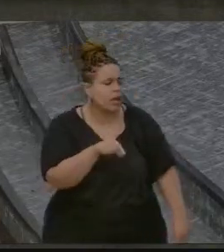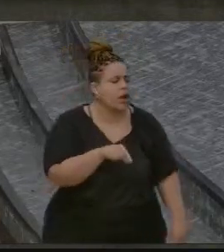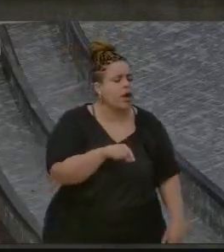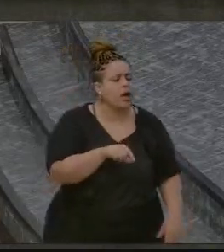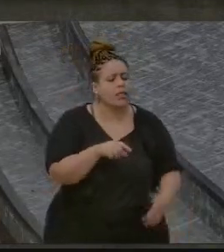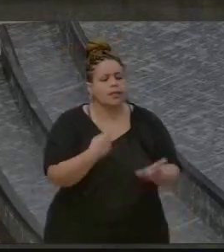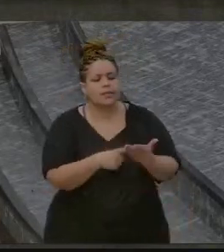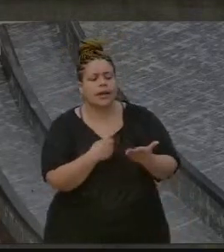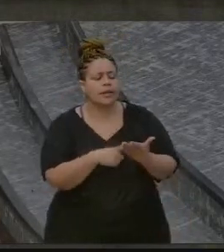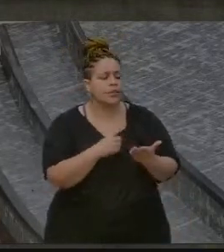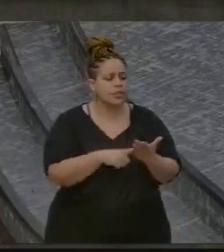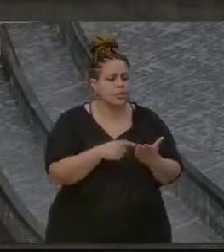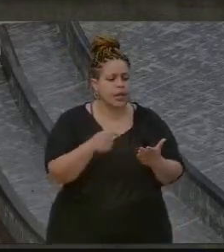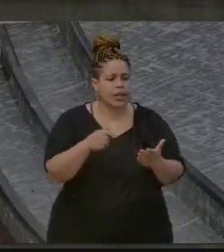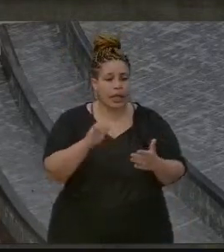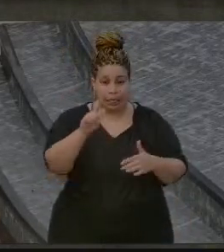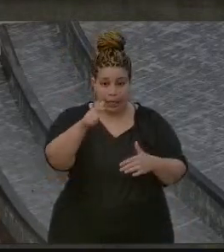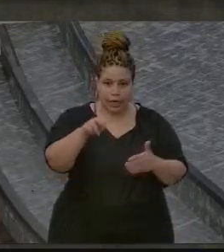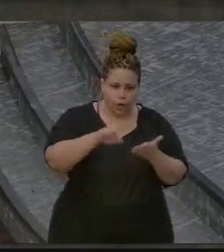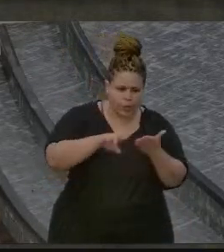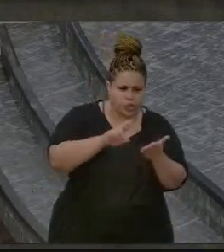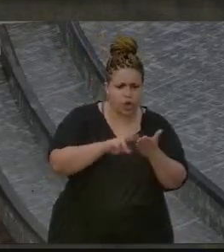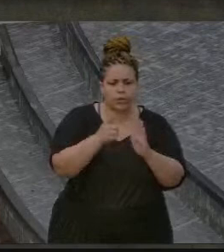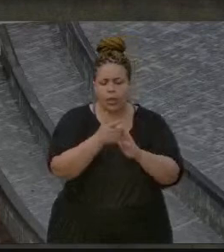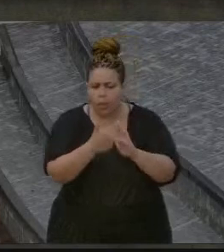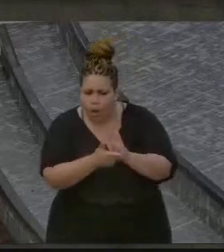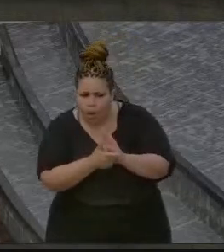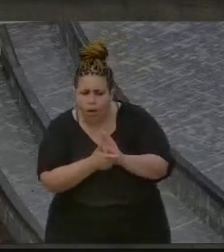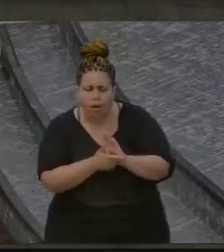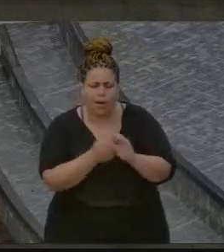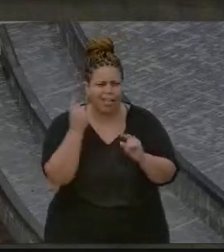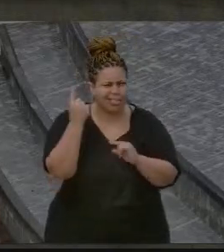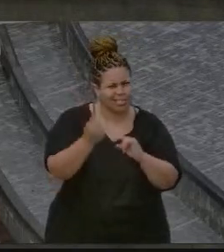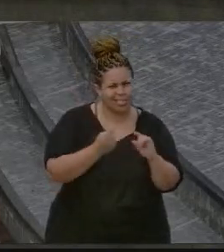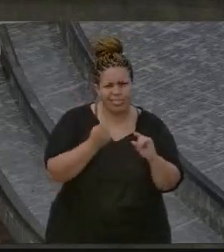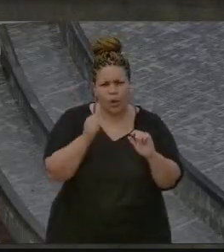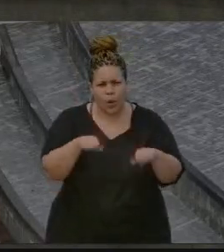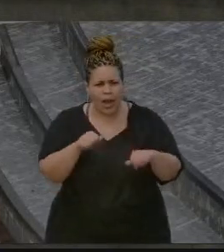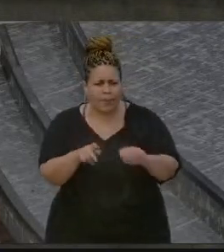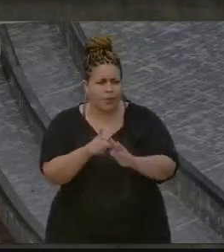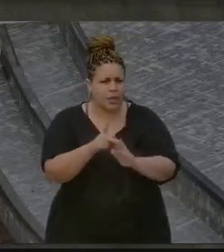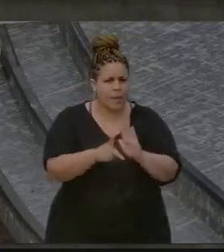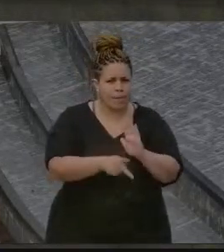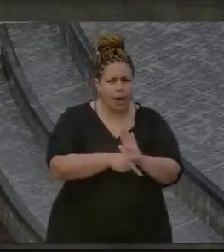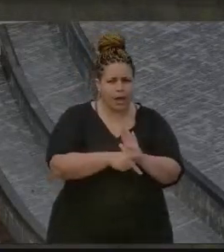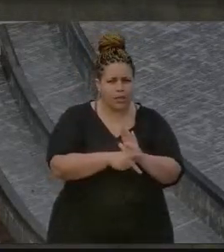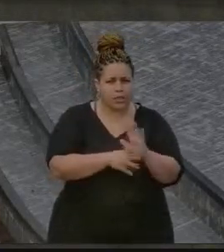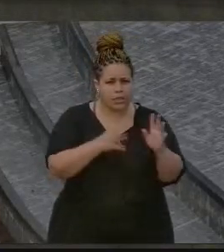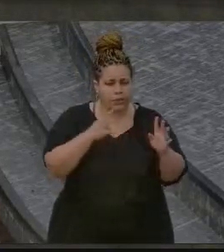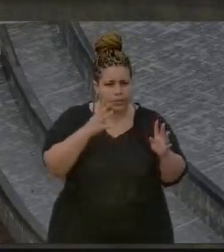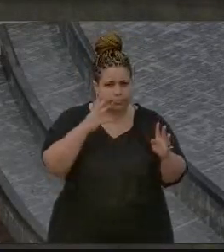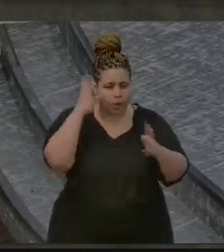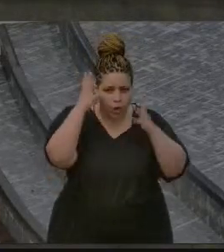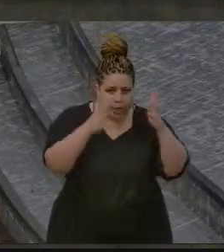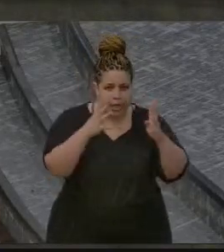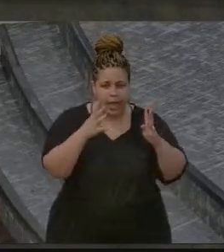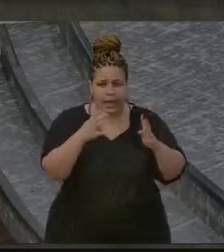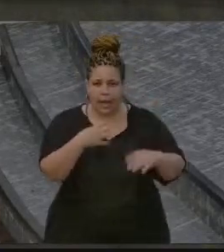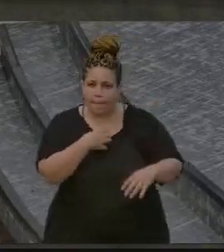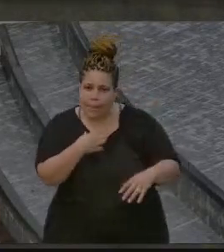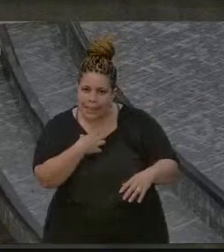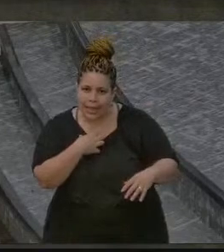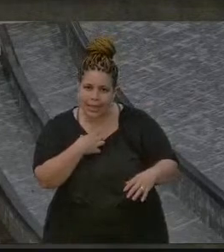I thought that what we were able to do in the policy was come up with a complaint procedure,